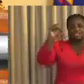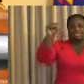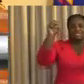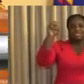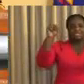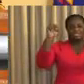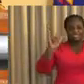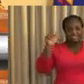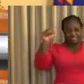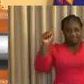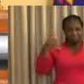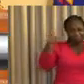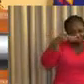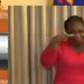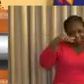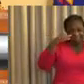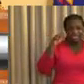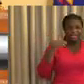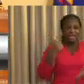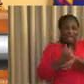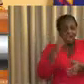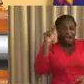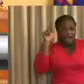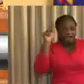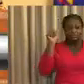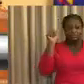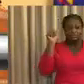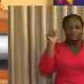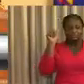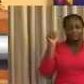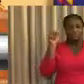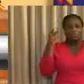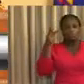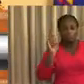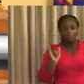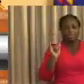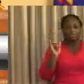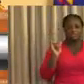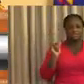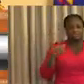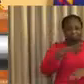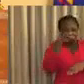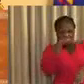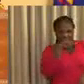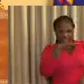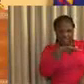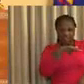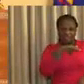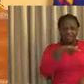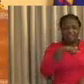Municipality, and the Greater Kumasi Metropolitan Area and contiguous districts